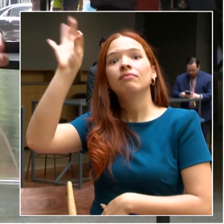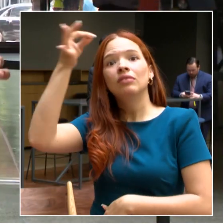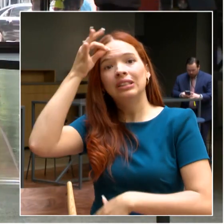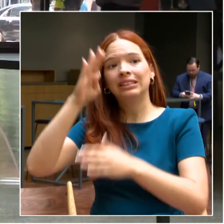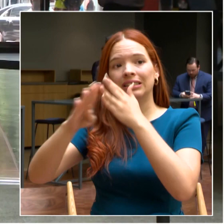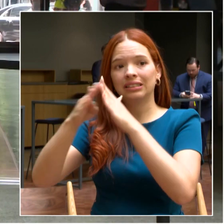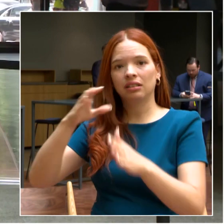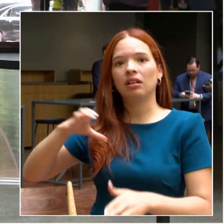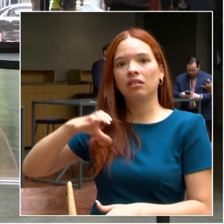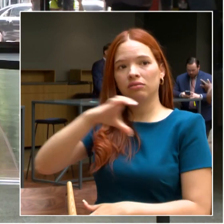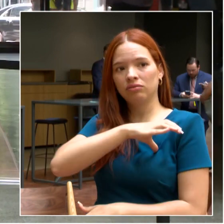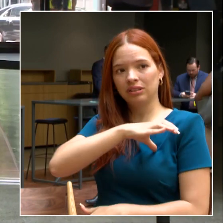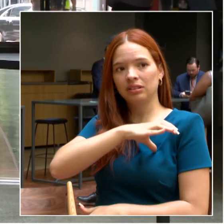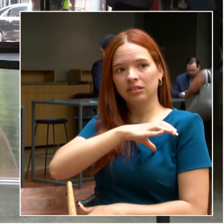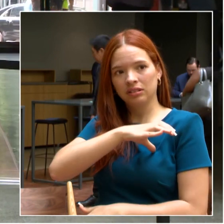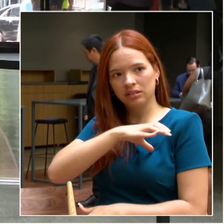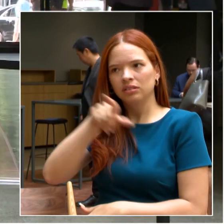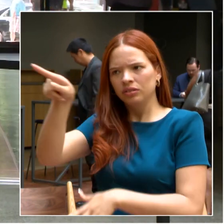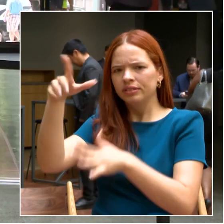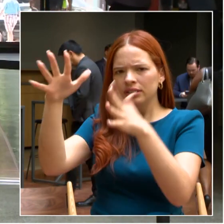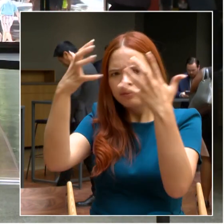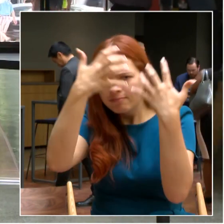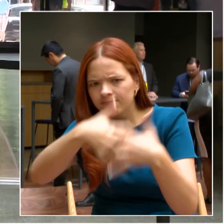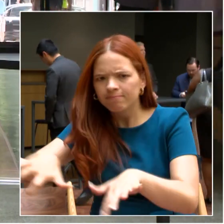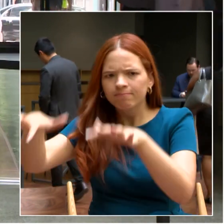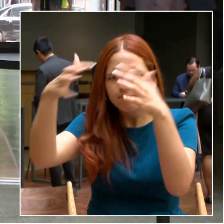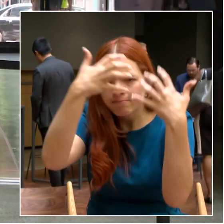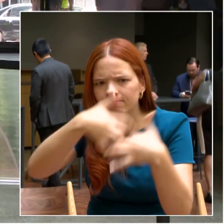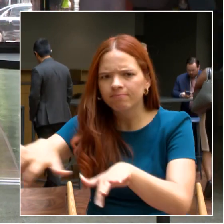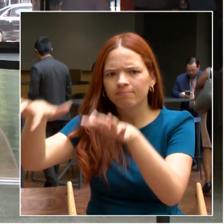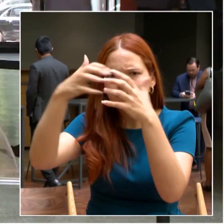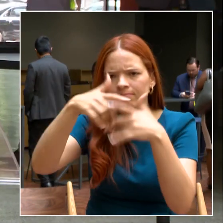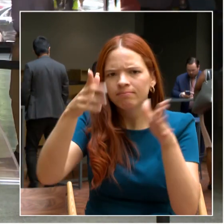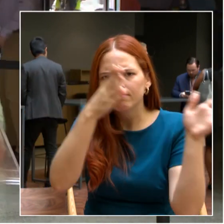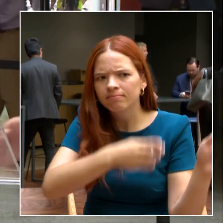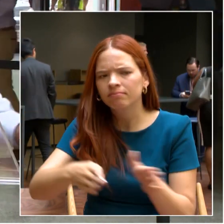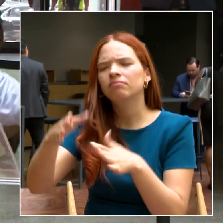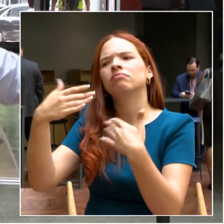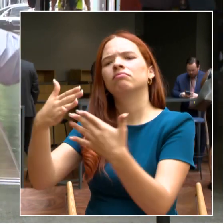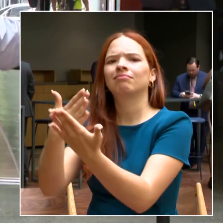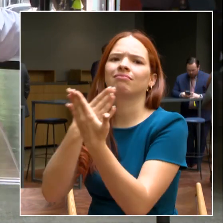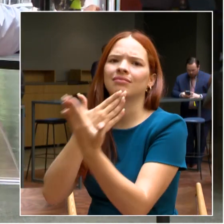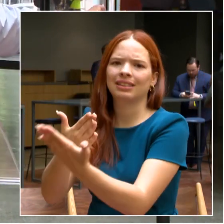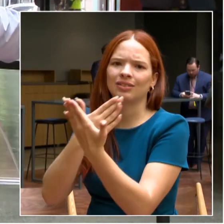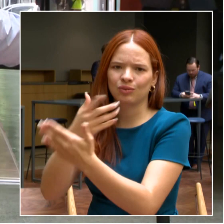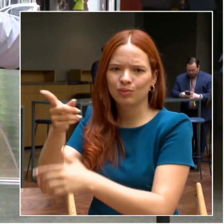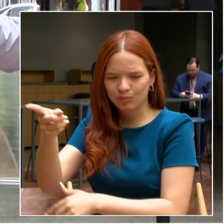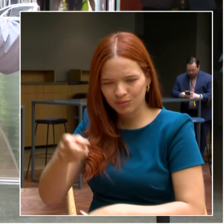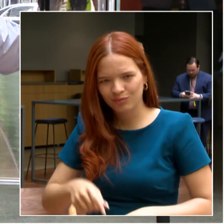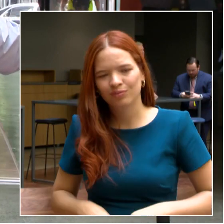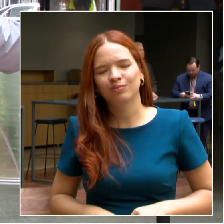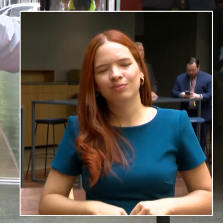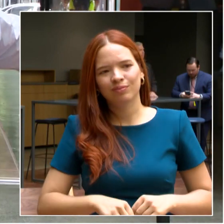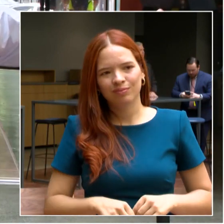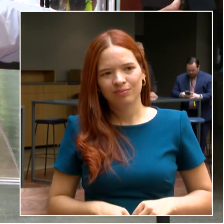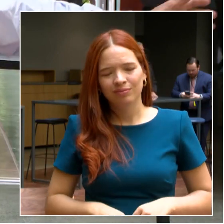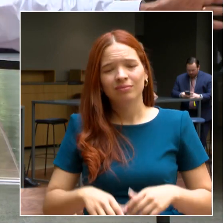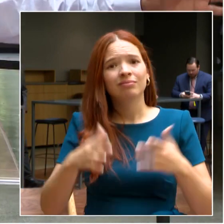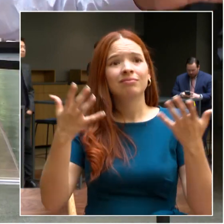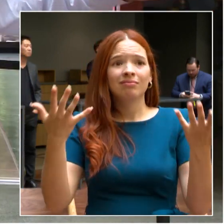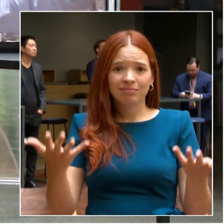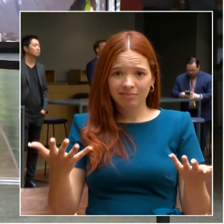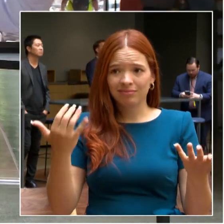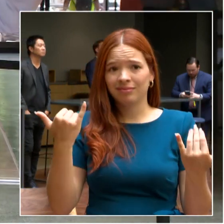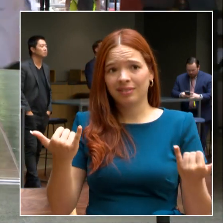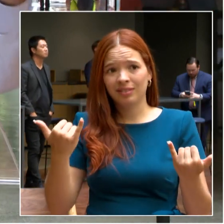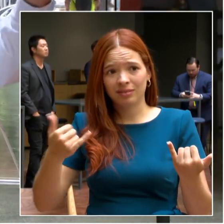in coordinating all of this. So thank all of you. Now, I've been asked to request that all of you who are over here on my left, could you please make